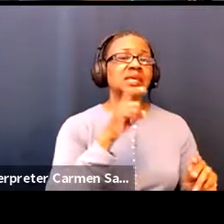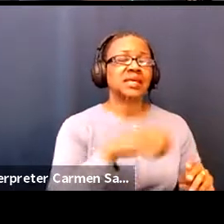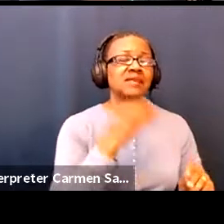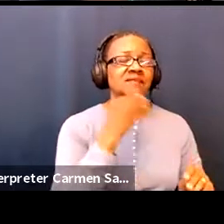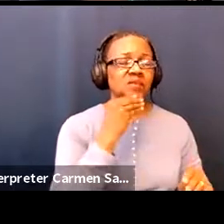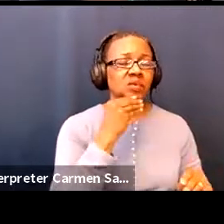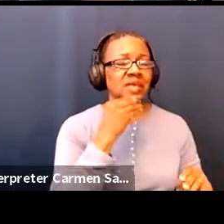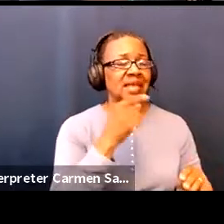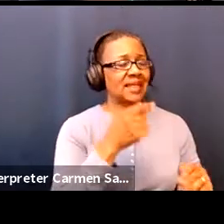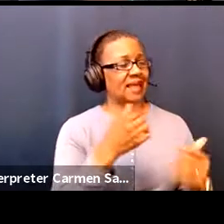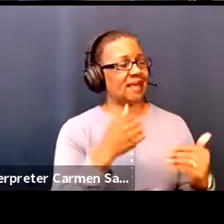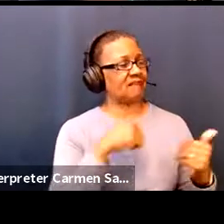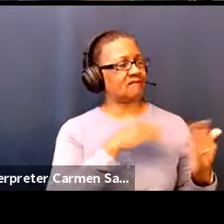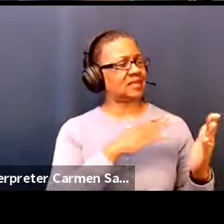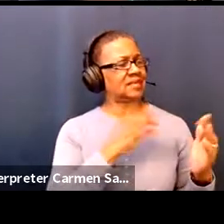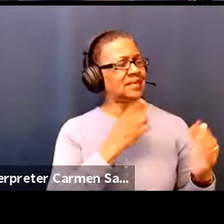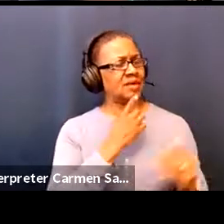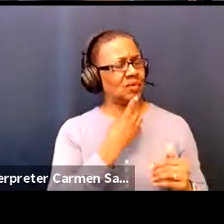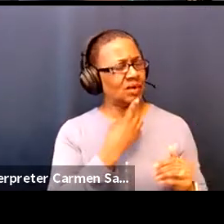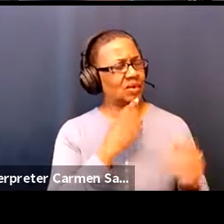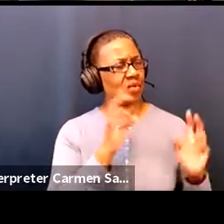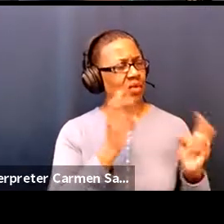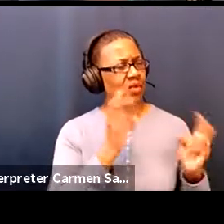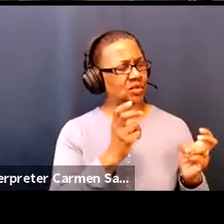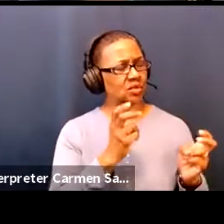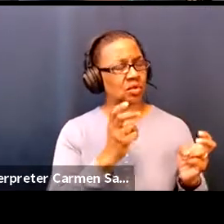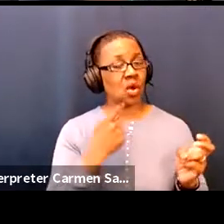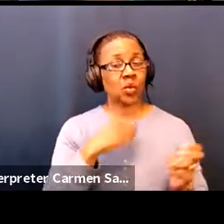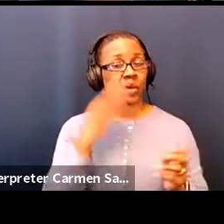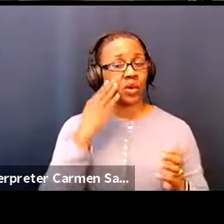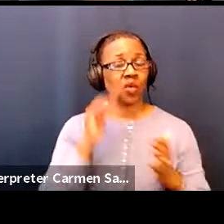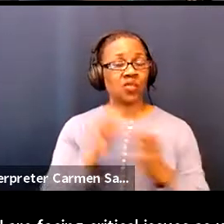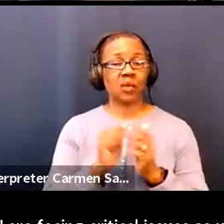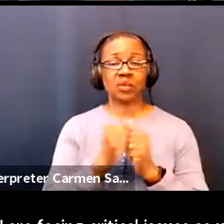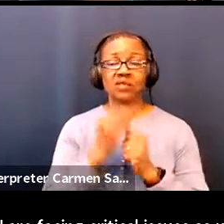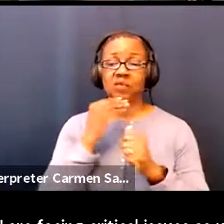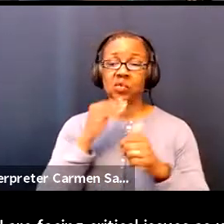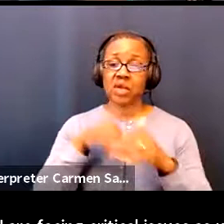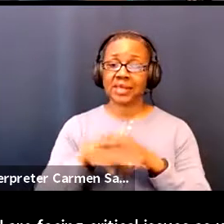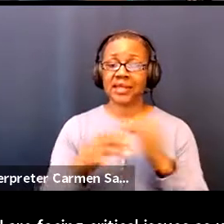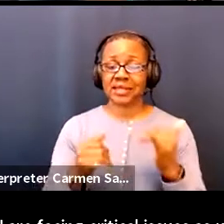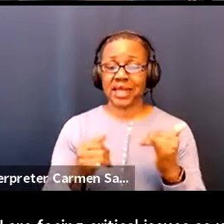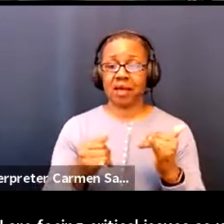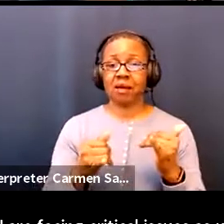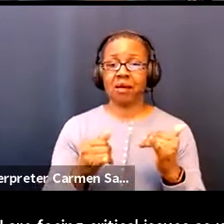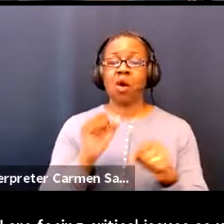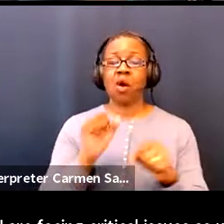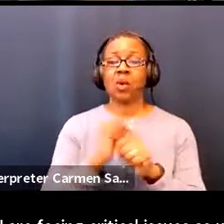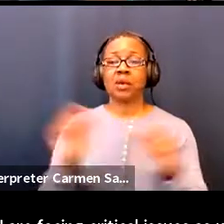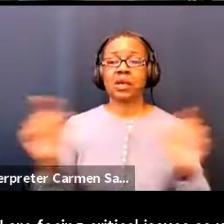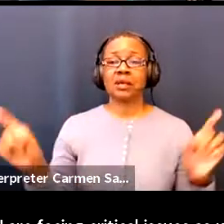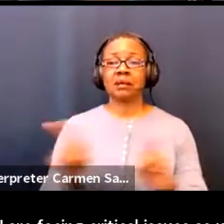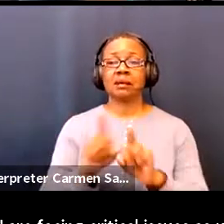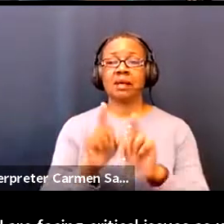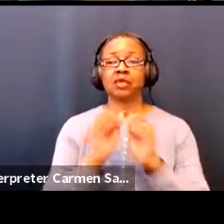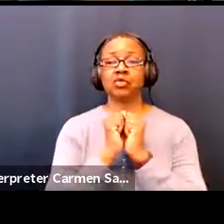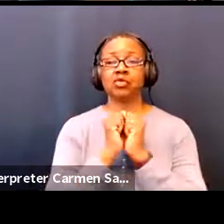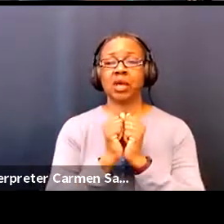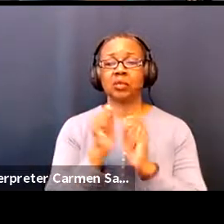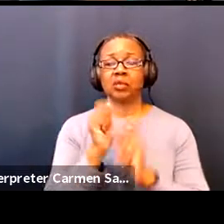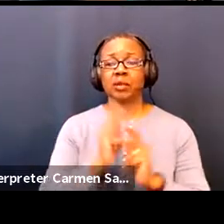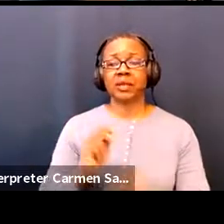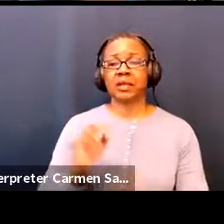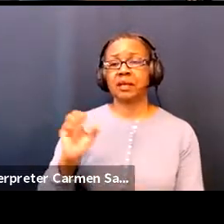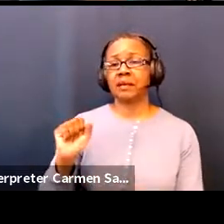critical issues, as we all know, around food access right now. So working alongside folks in